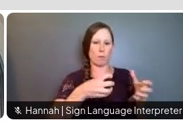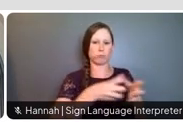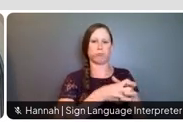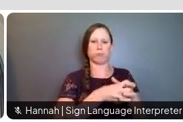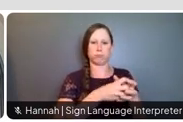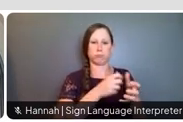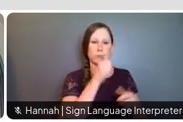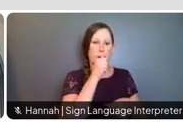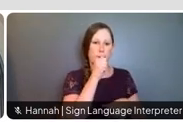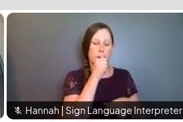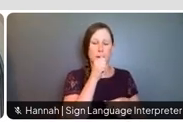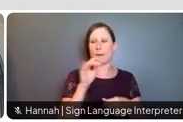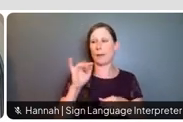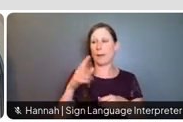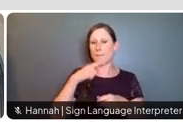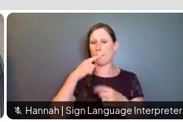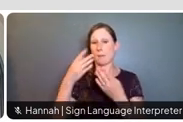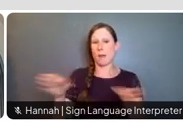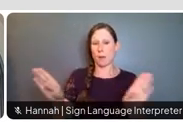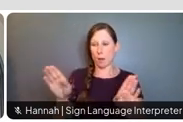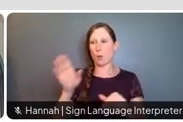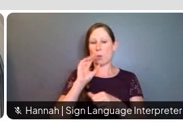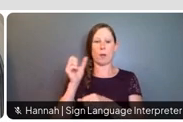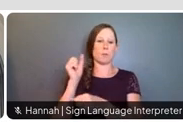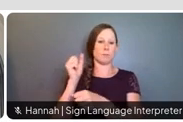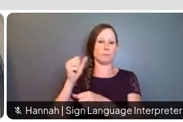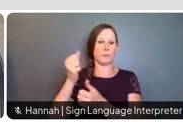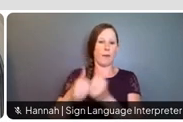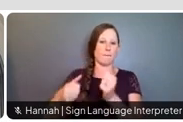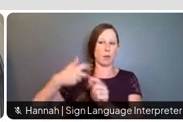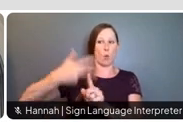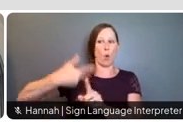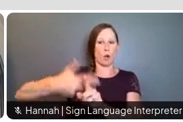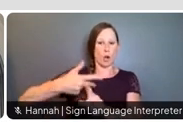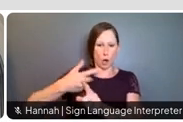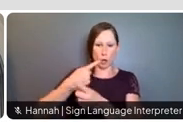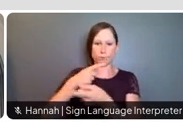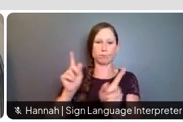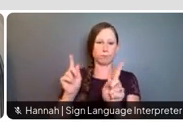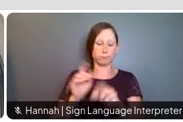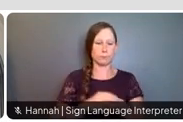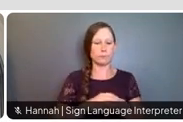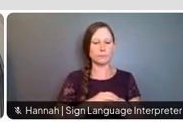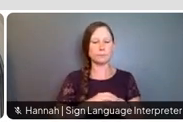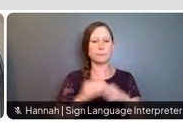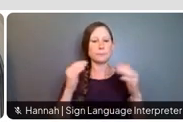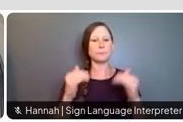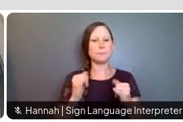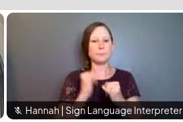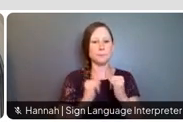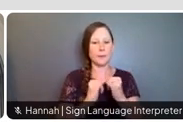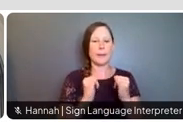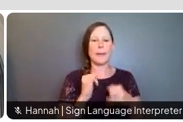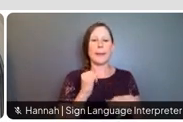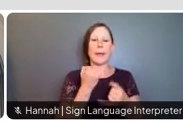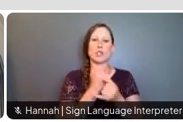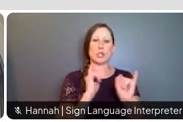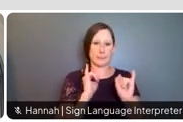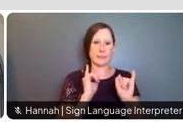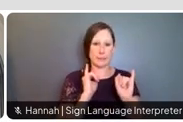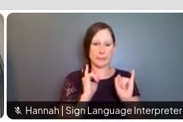those every single quarter. There's less autonomy as a public company because now because of all these